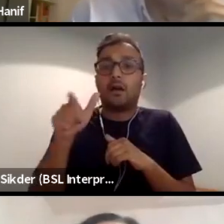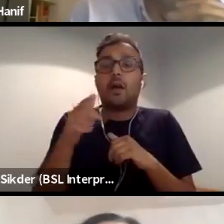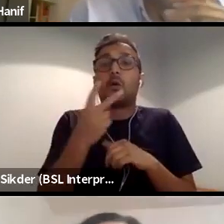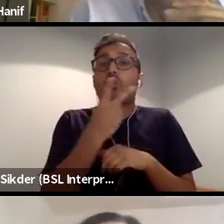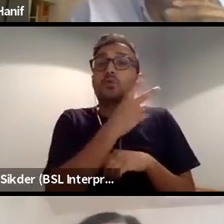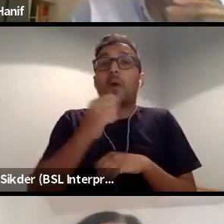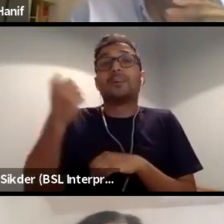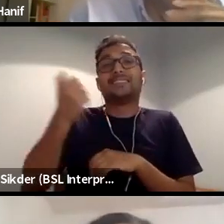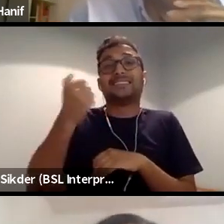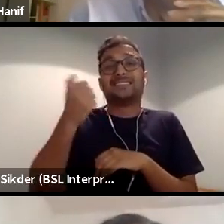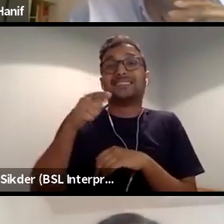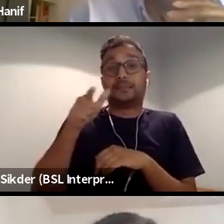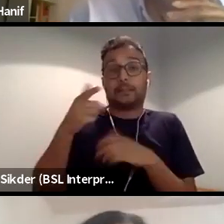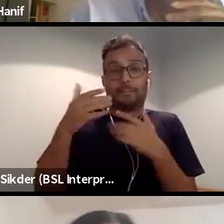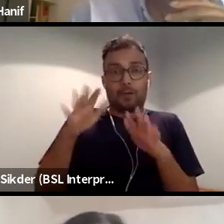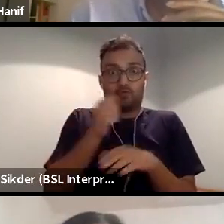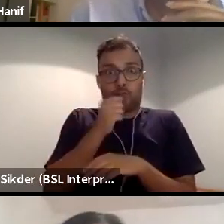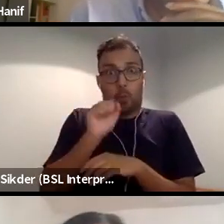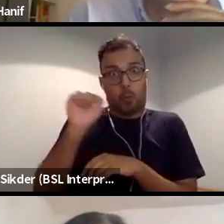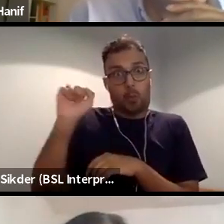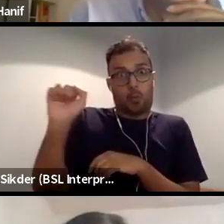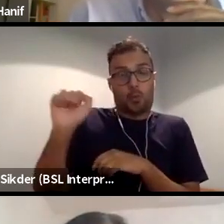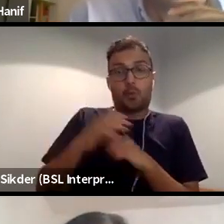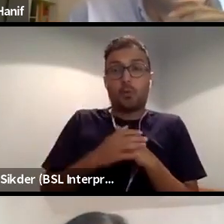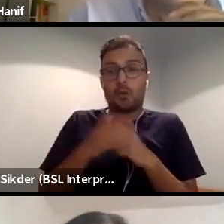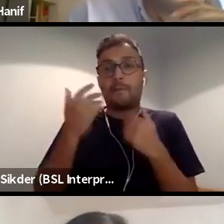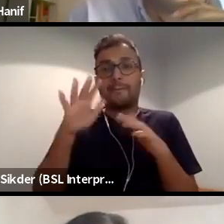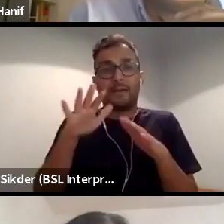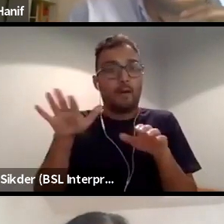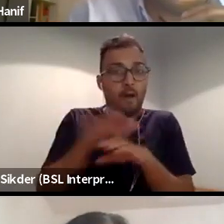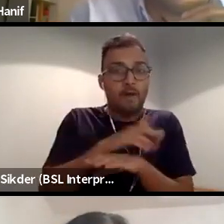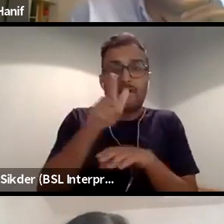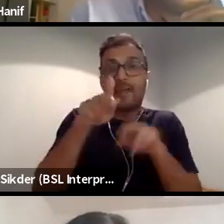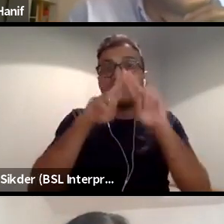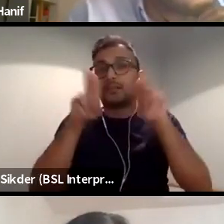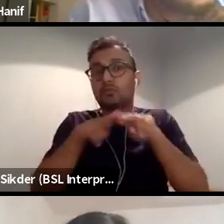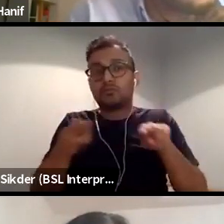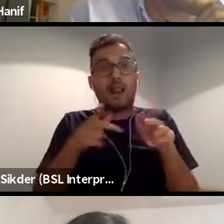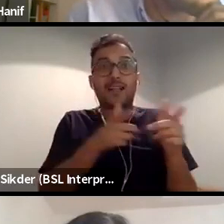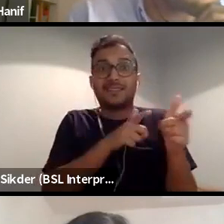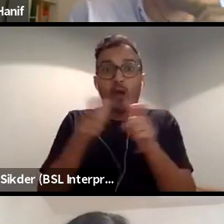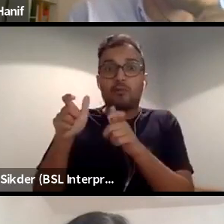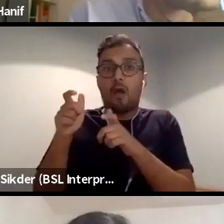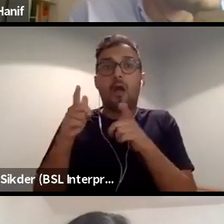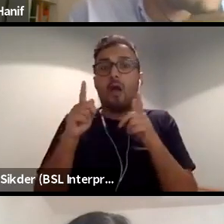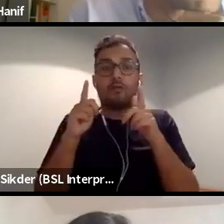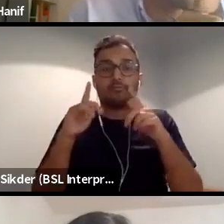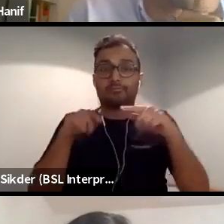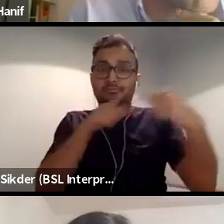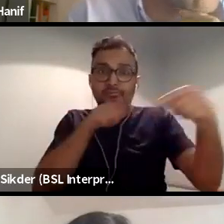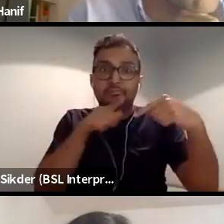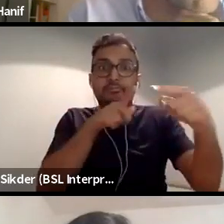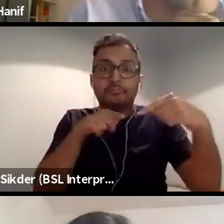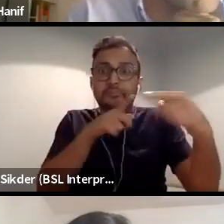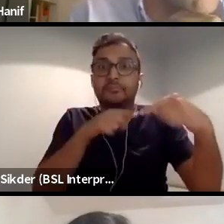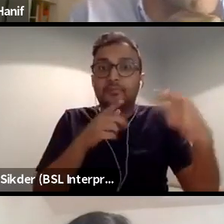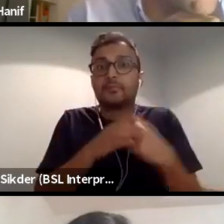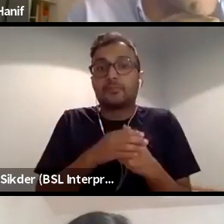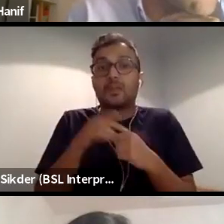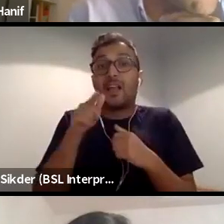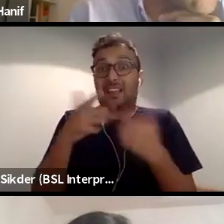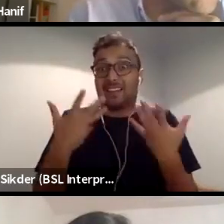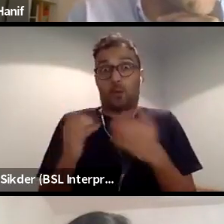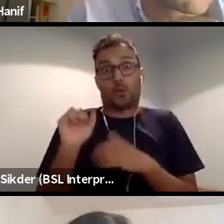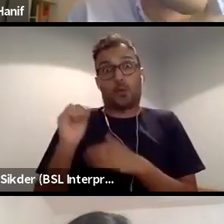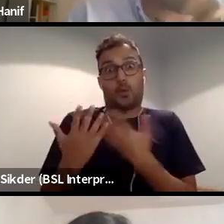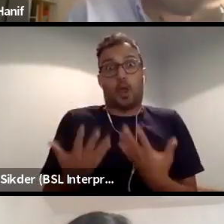2016. She's covered international terror attacks and has focused on the UK since taking up her current role in